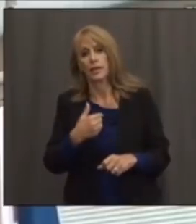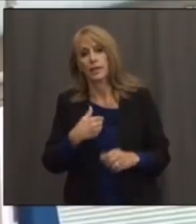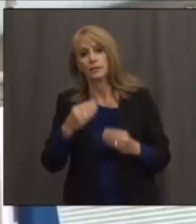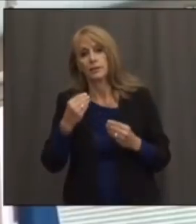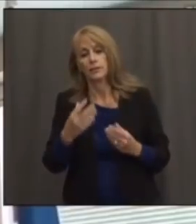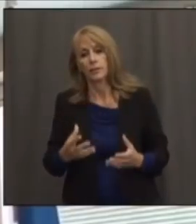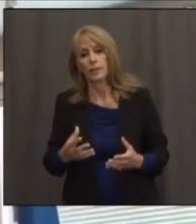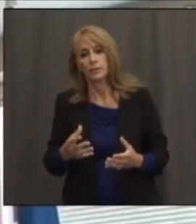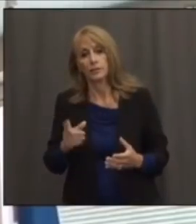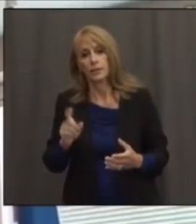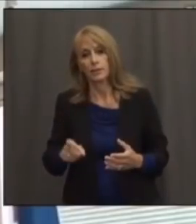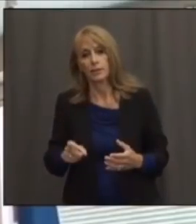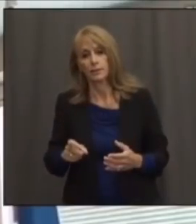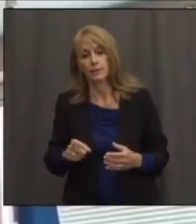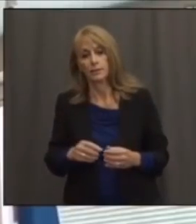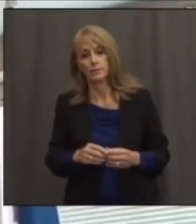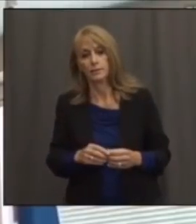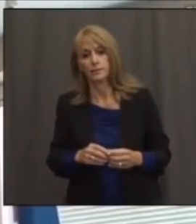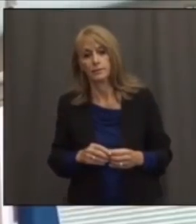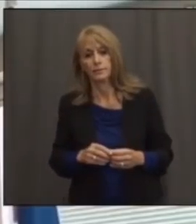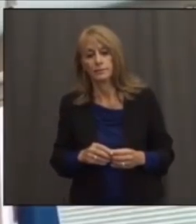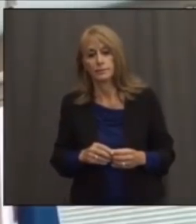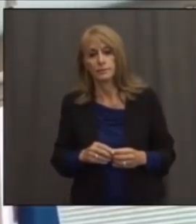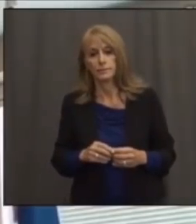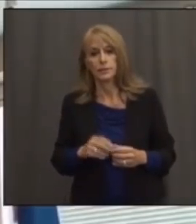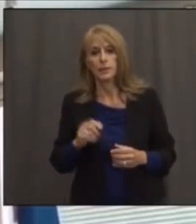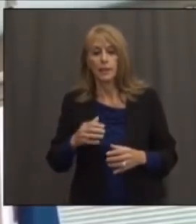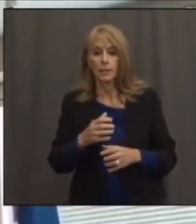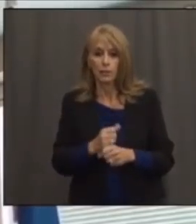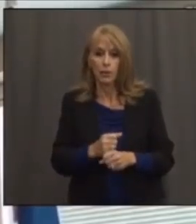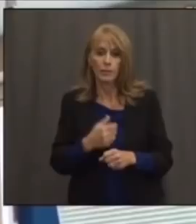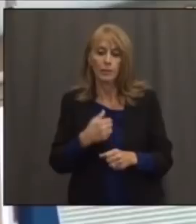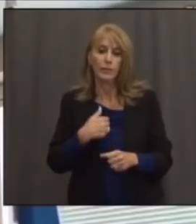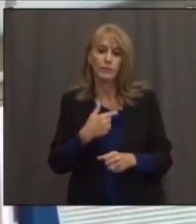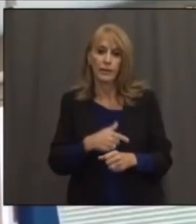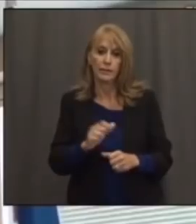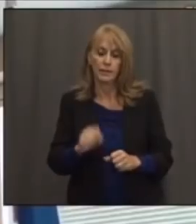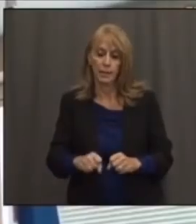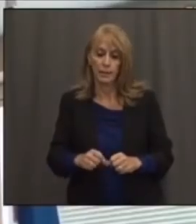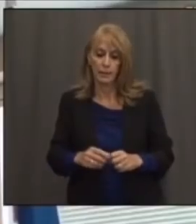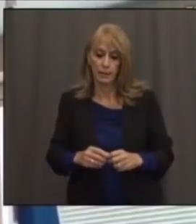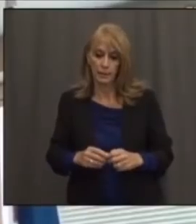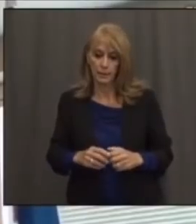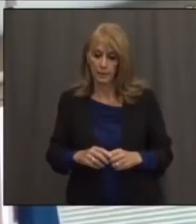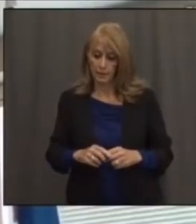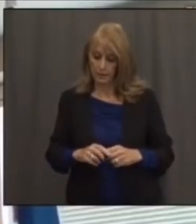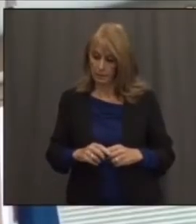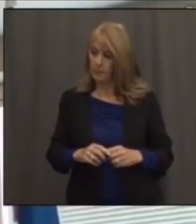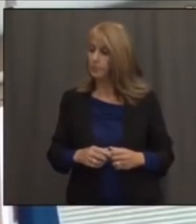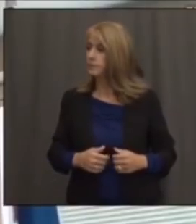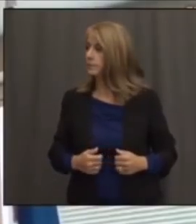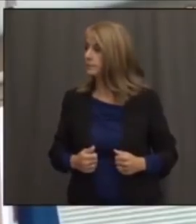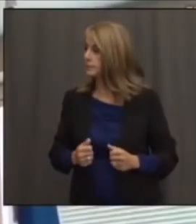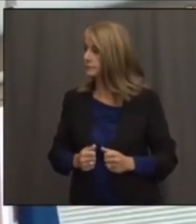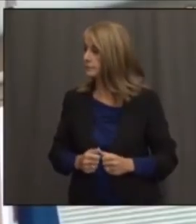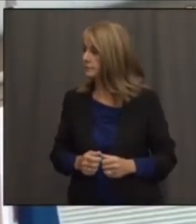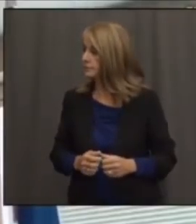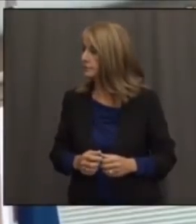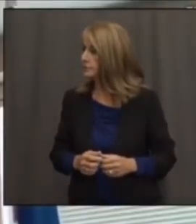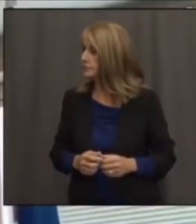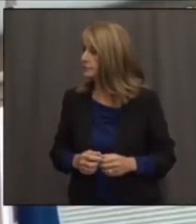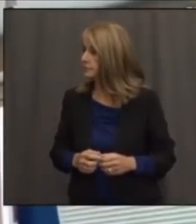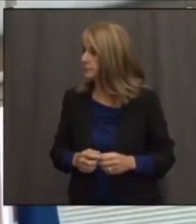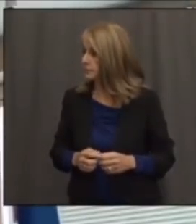information that they need, have easy access to an appointment and vaccination, and that we don't leave any